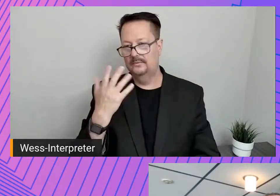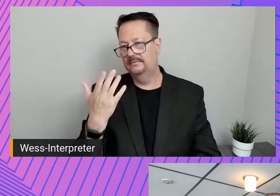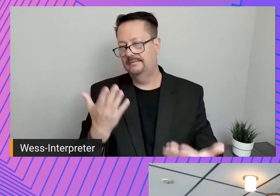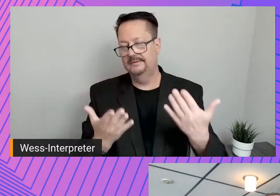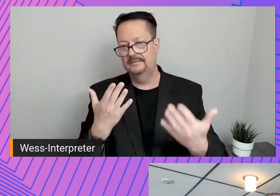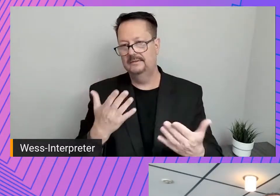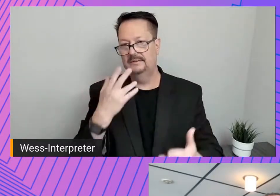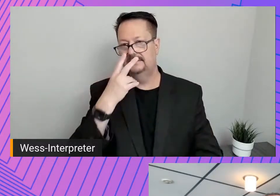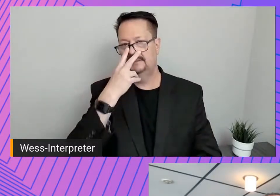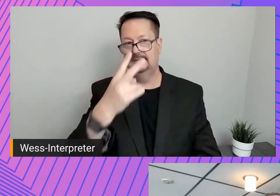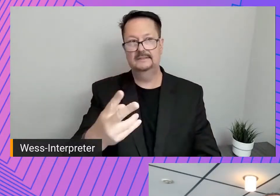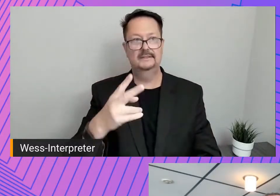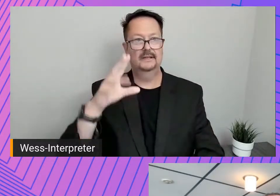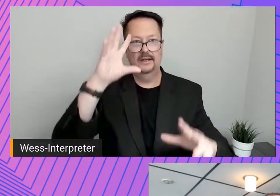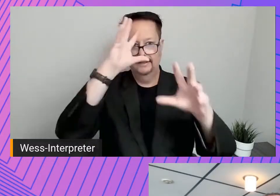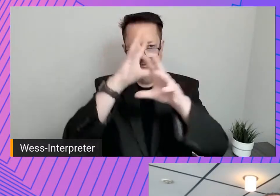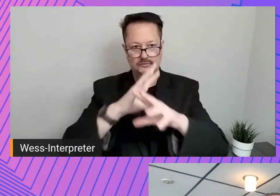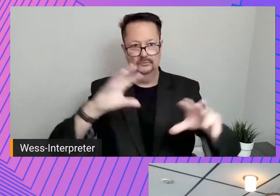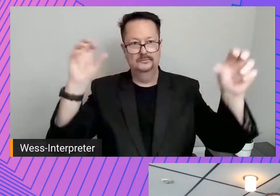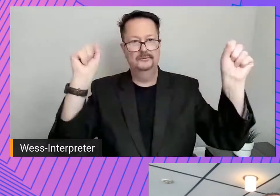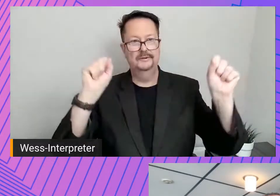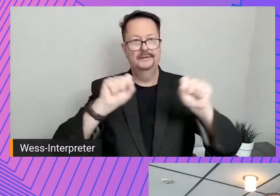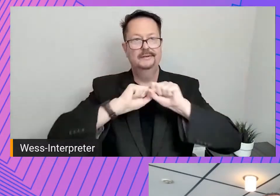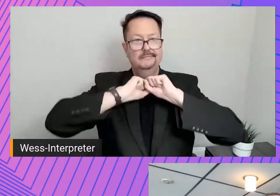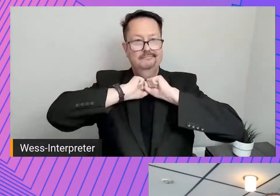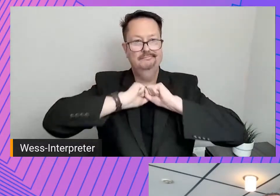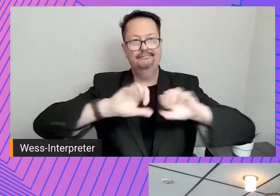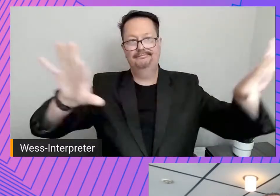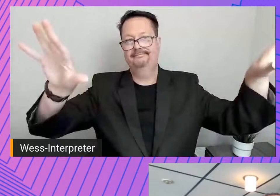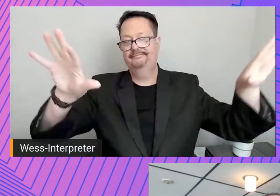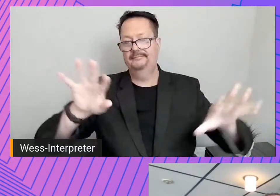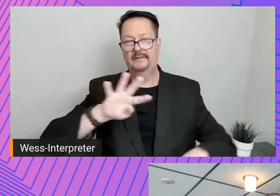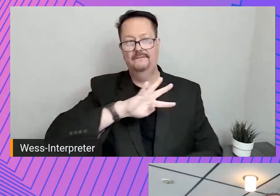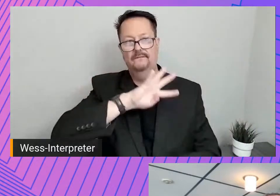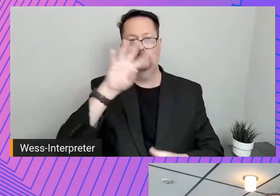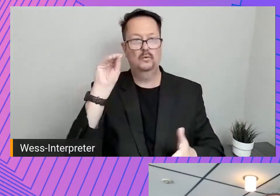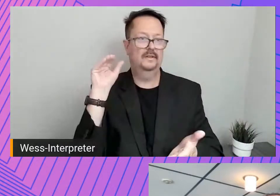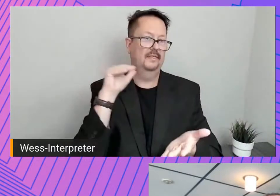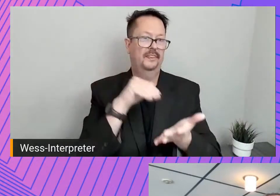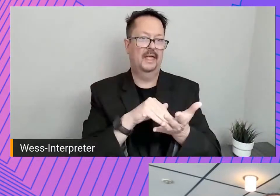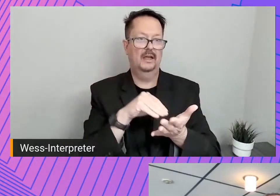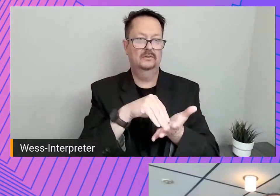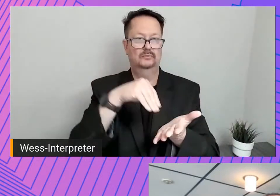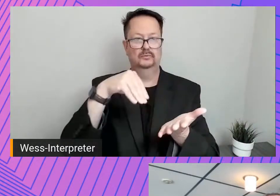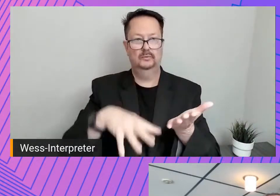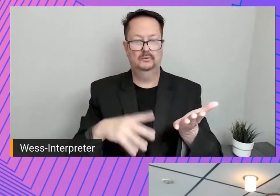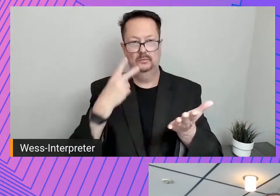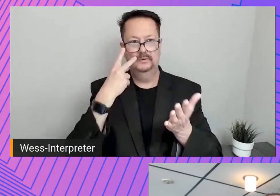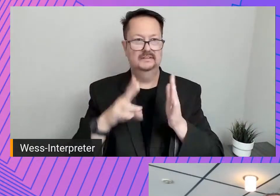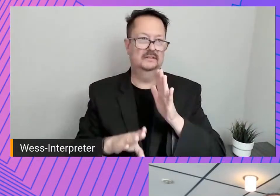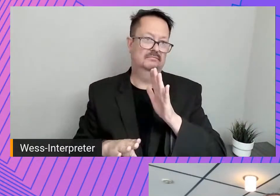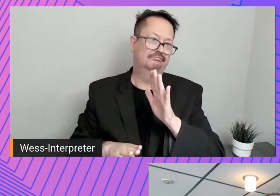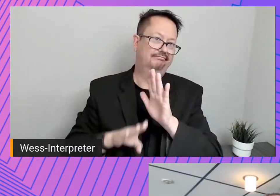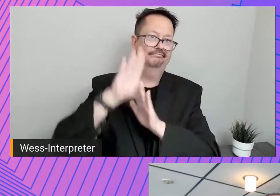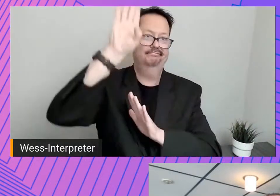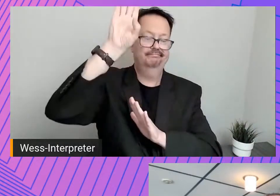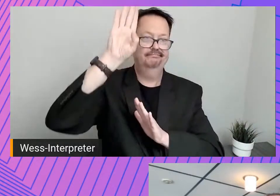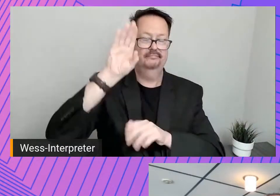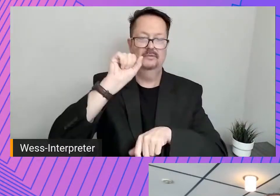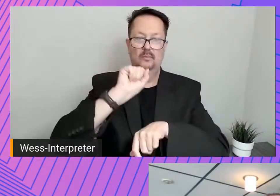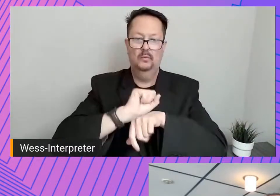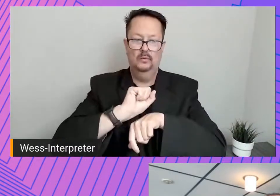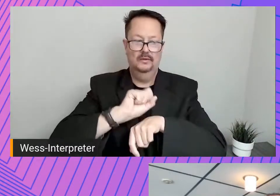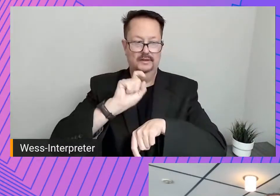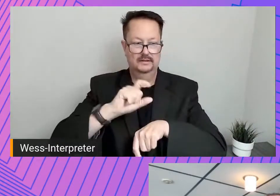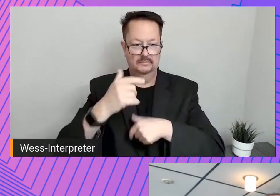a superintendent sent an email to all 40,000 students, we'd see a huge spike in work that needs to be